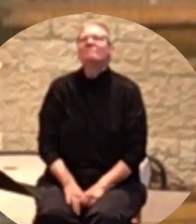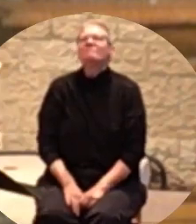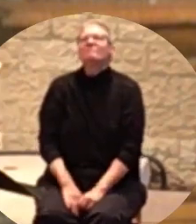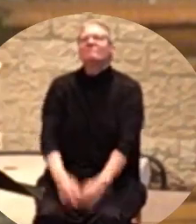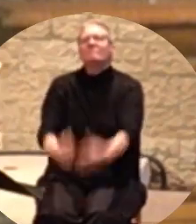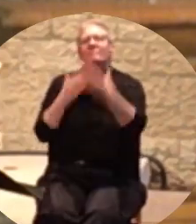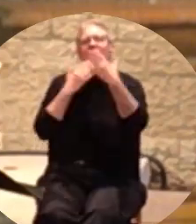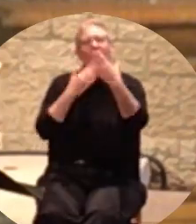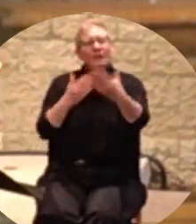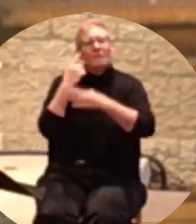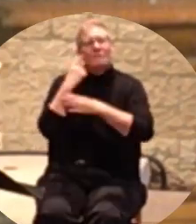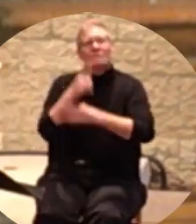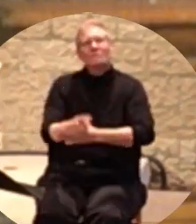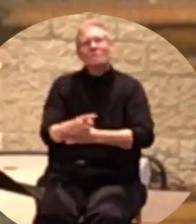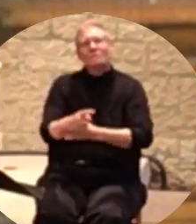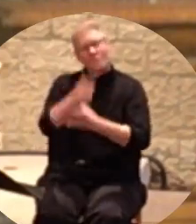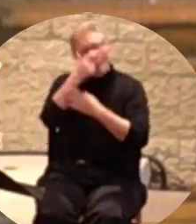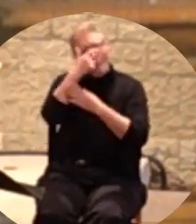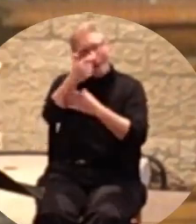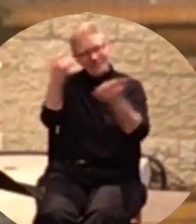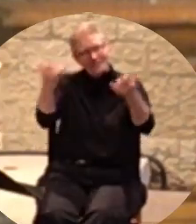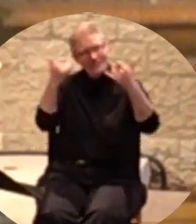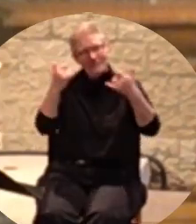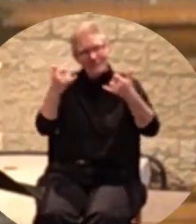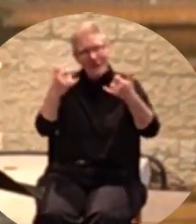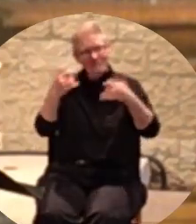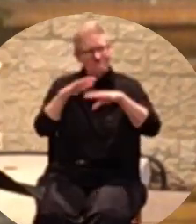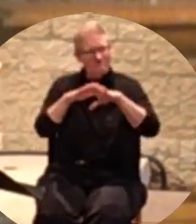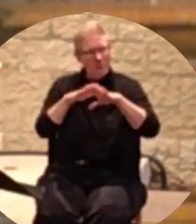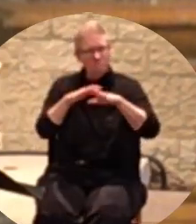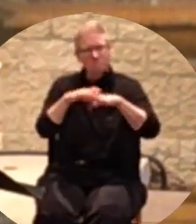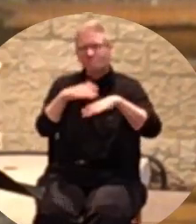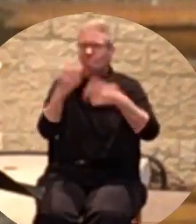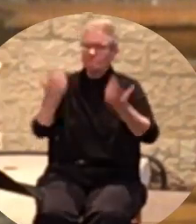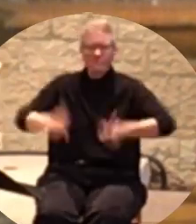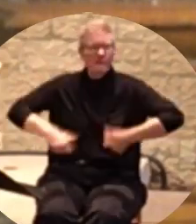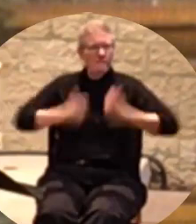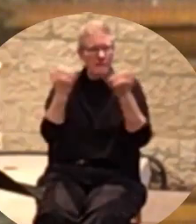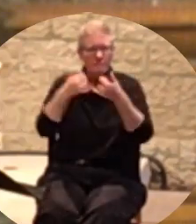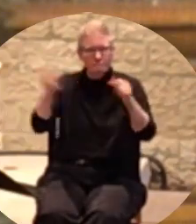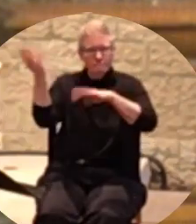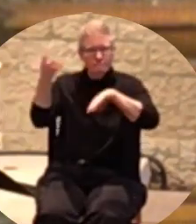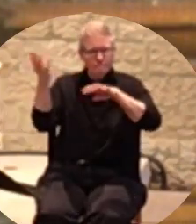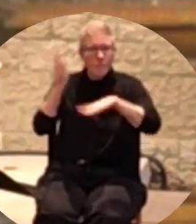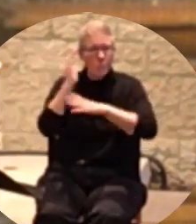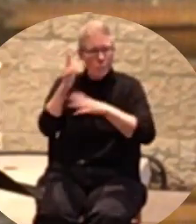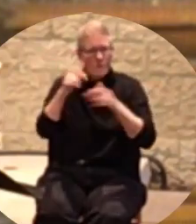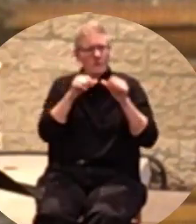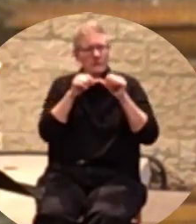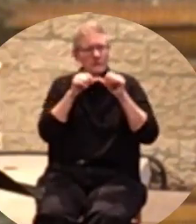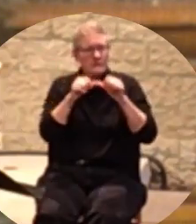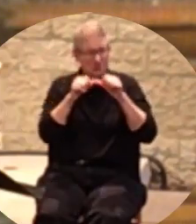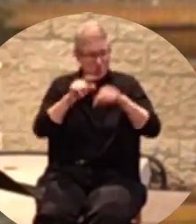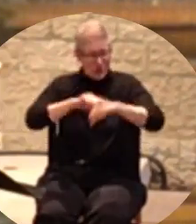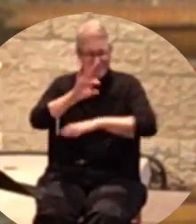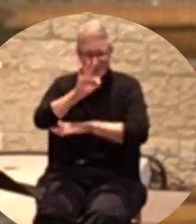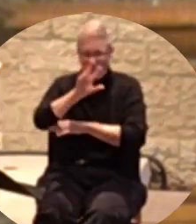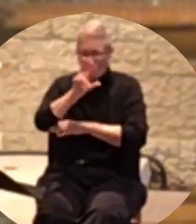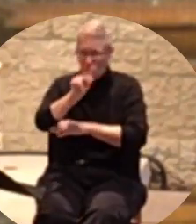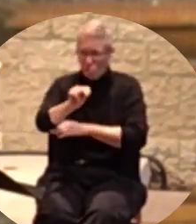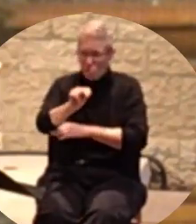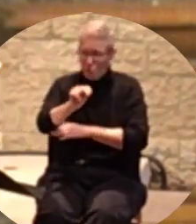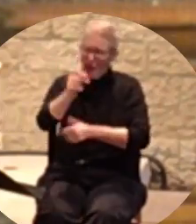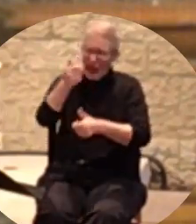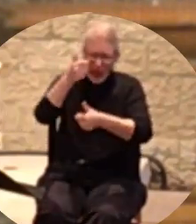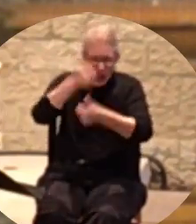Thank you for live streaming with us today. Our live stream broadcast will continue at 9:30 a.m. each and